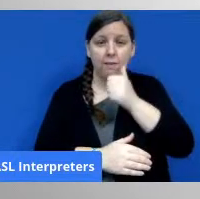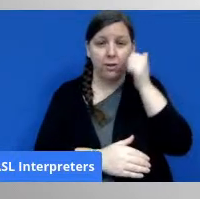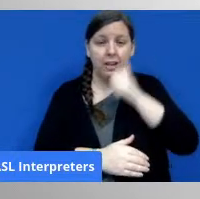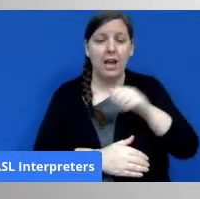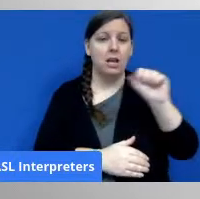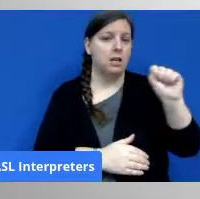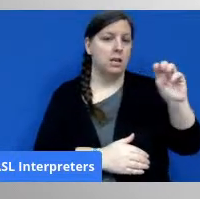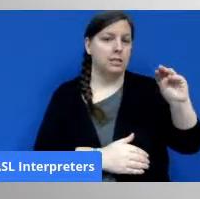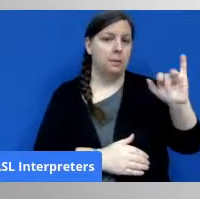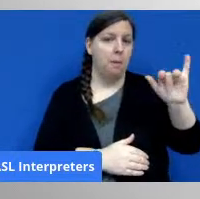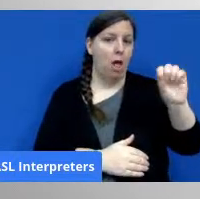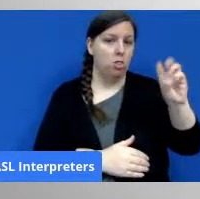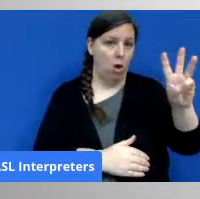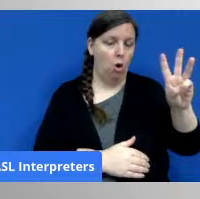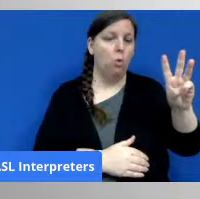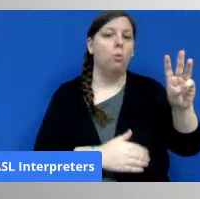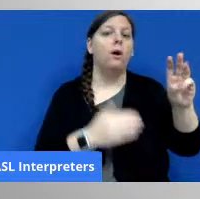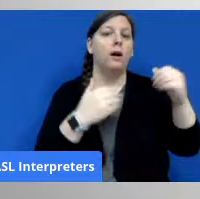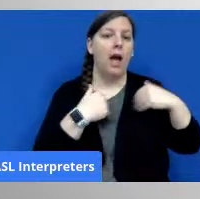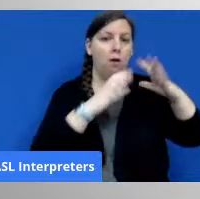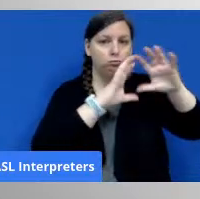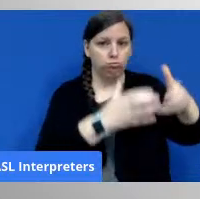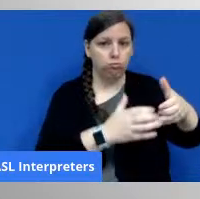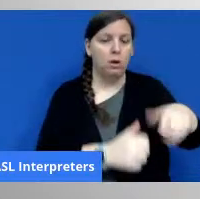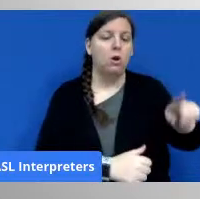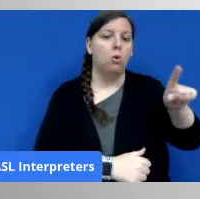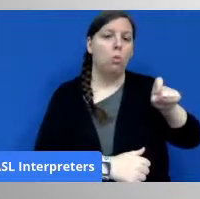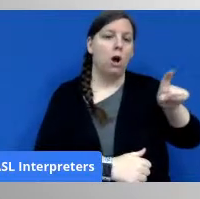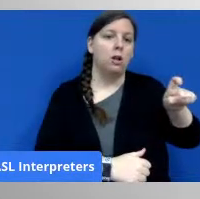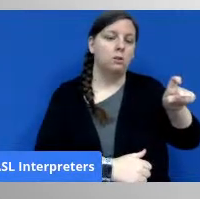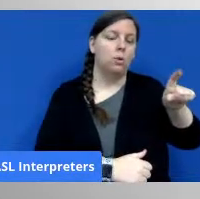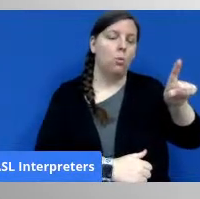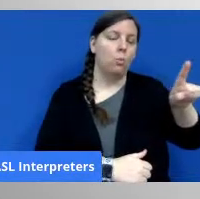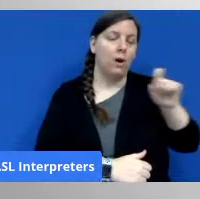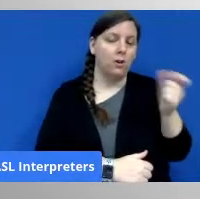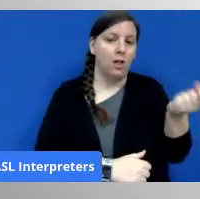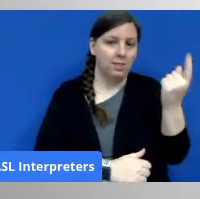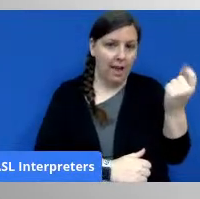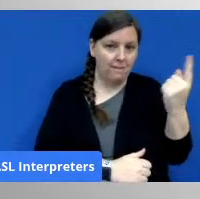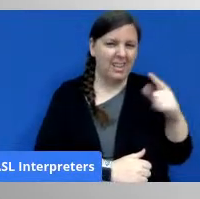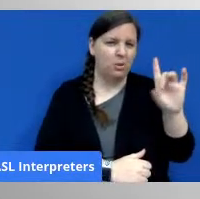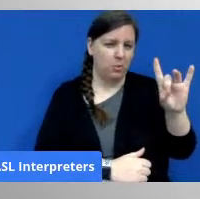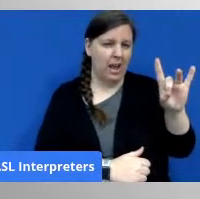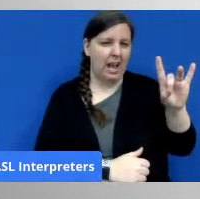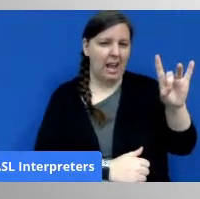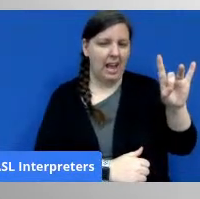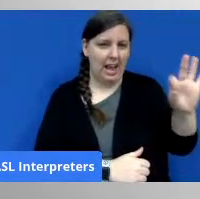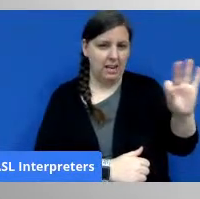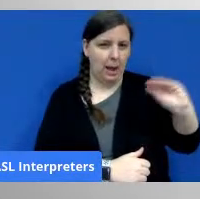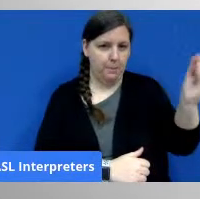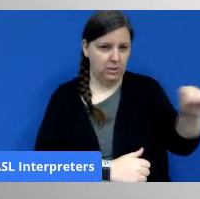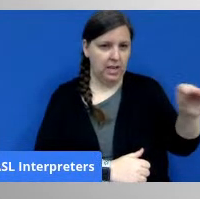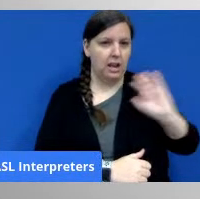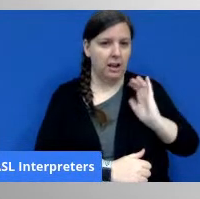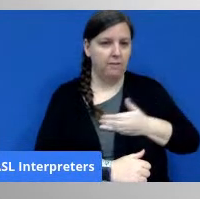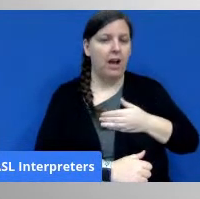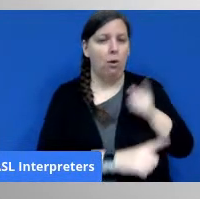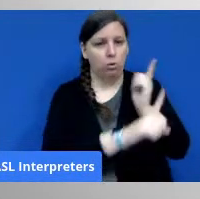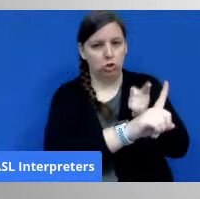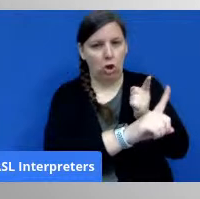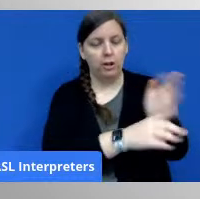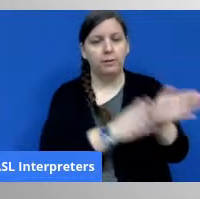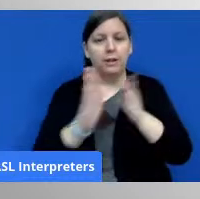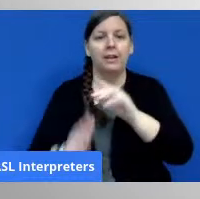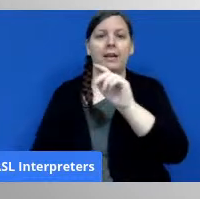about 89% of our target. H.T. Edwards served 104 students, which was 83% of our targets. And